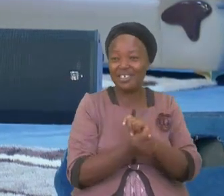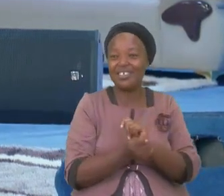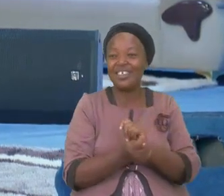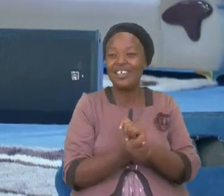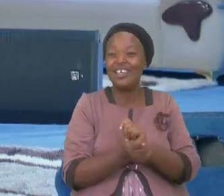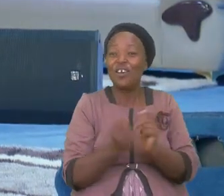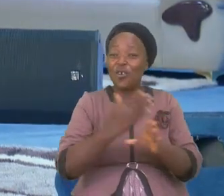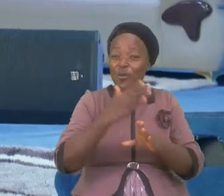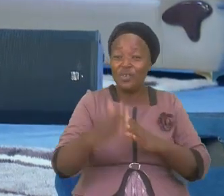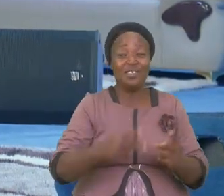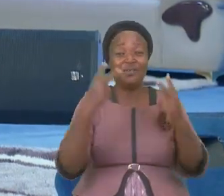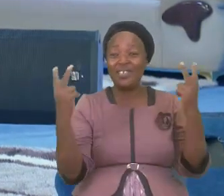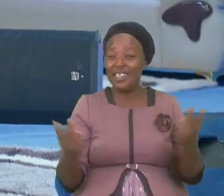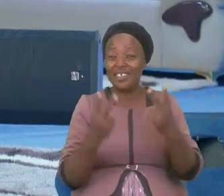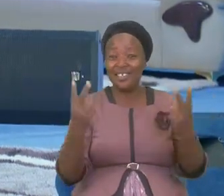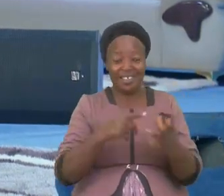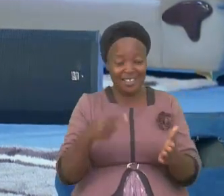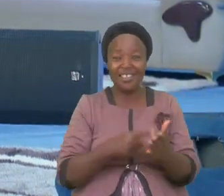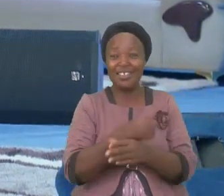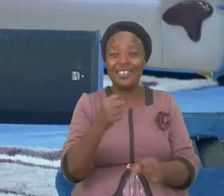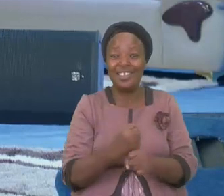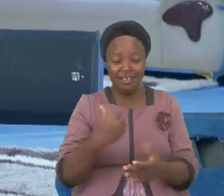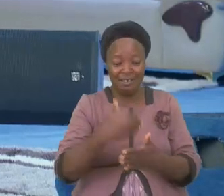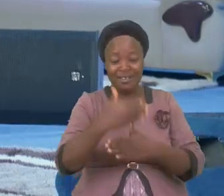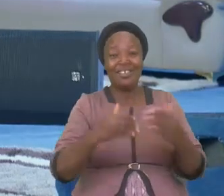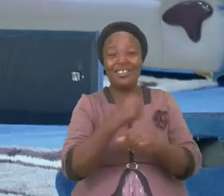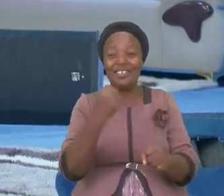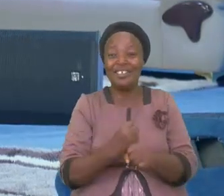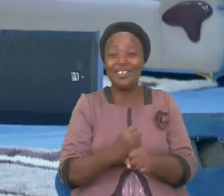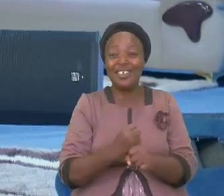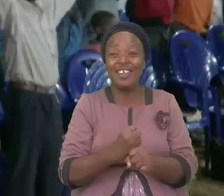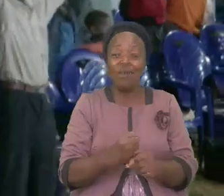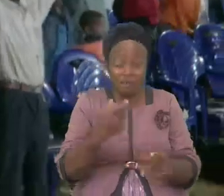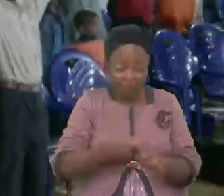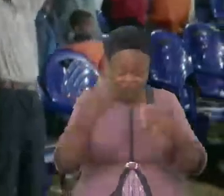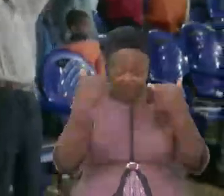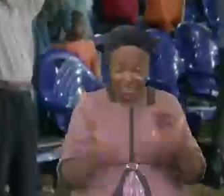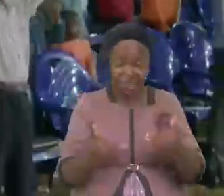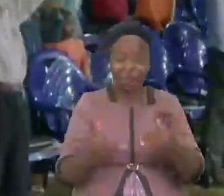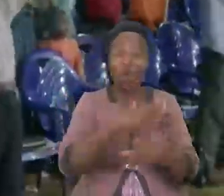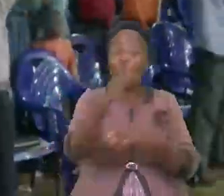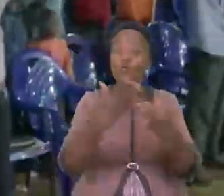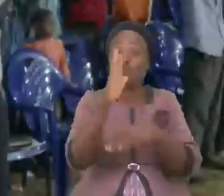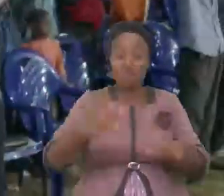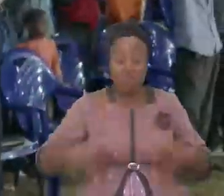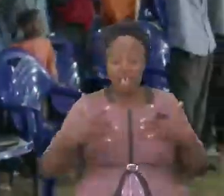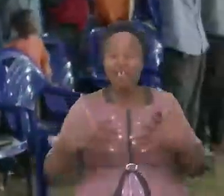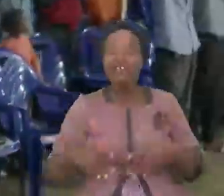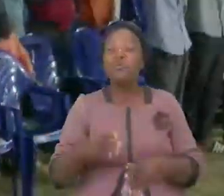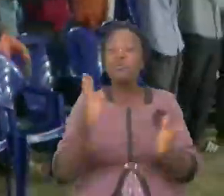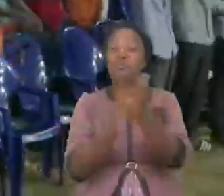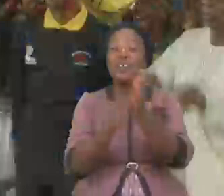year, henceforth, the rest of your life, praise the Lord.